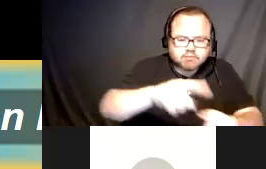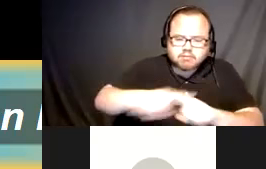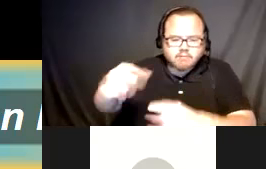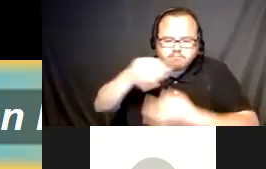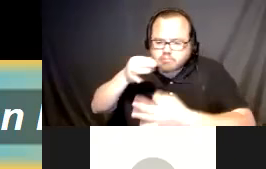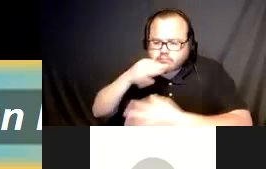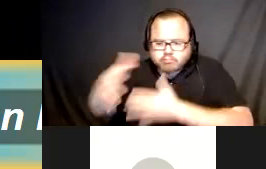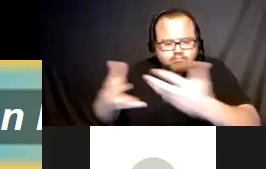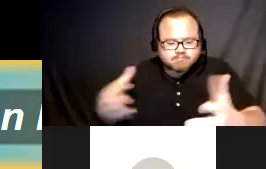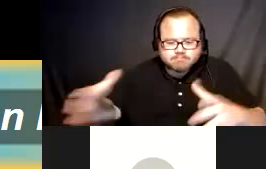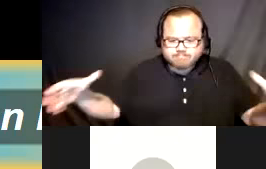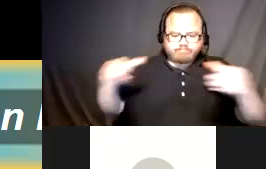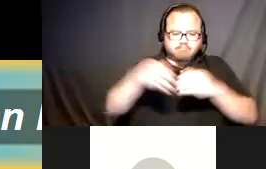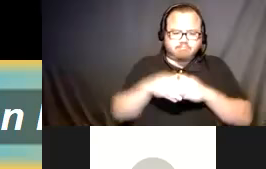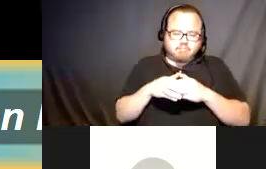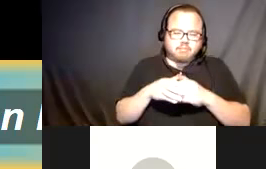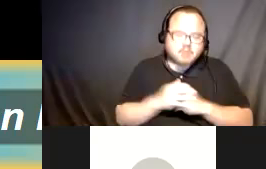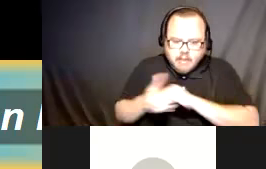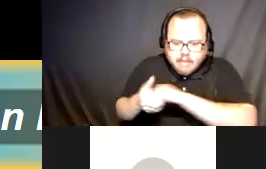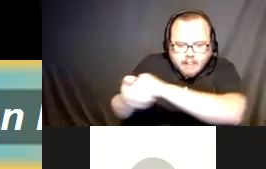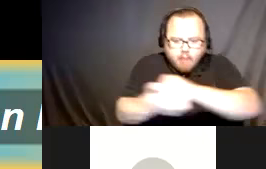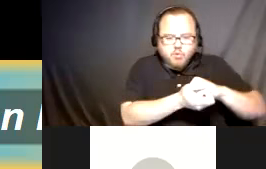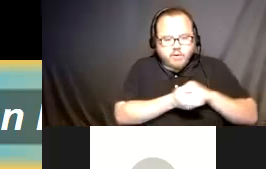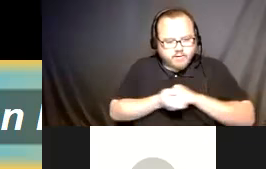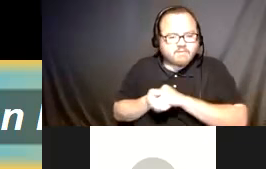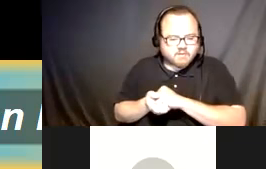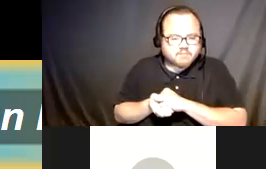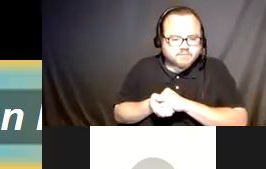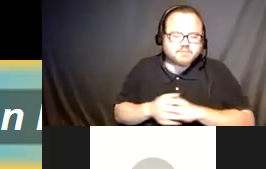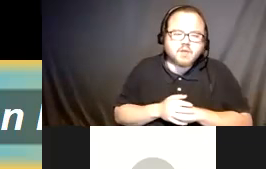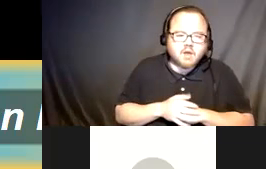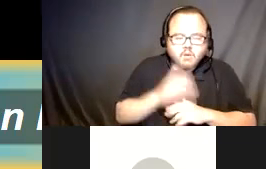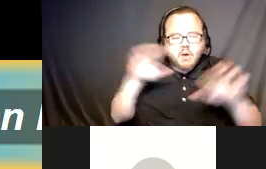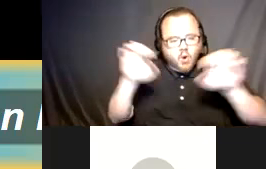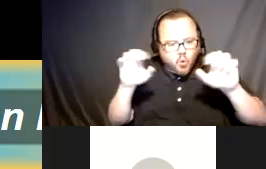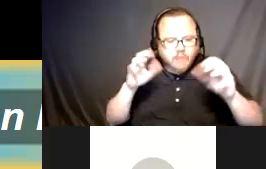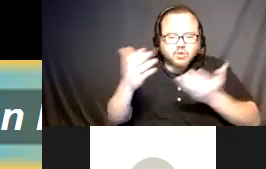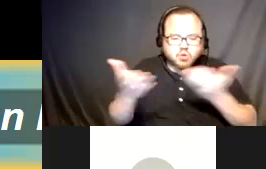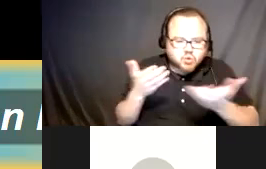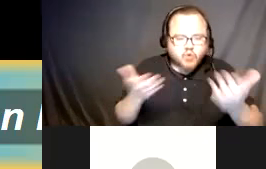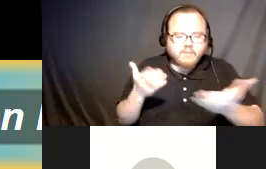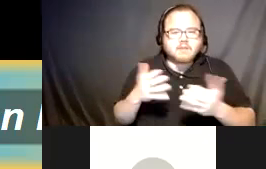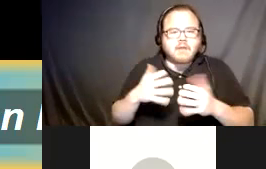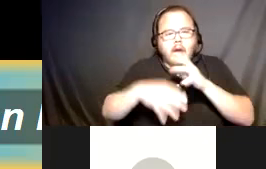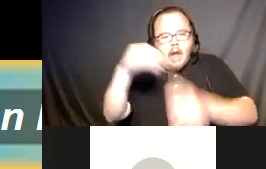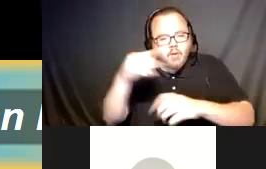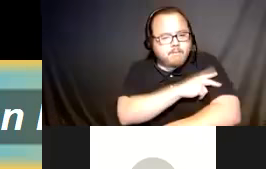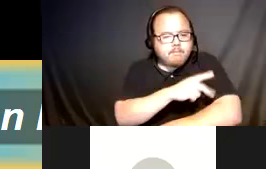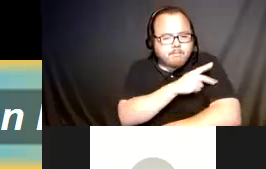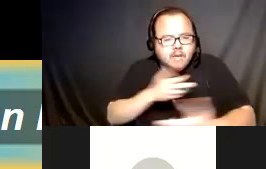Part of our collaborative involved in crisis services and outpatient services